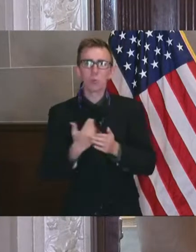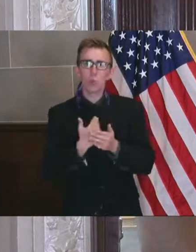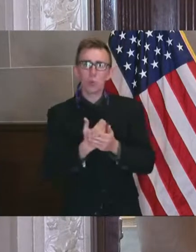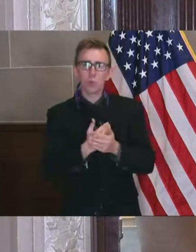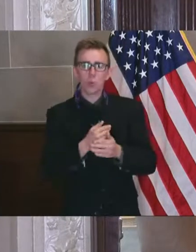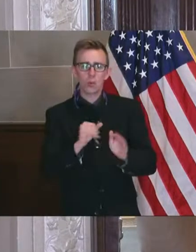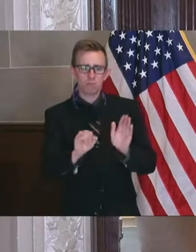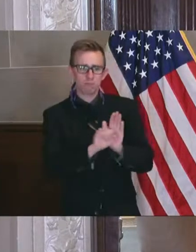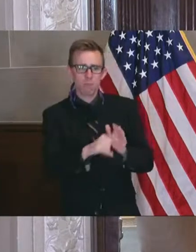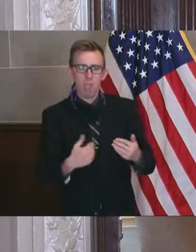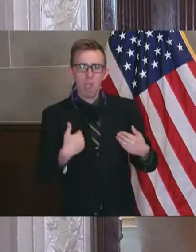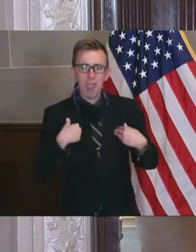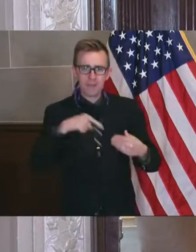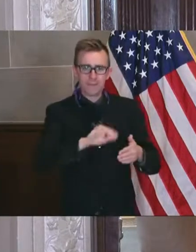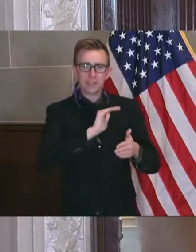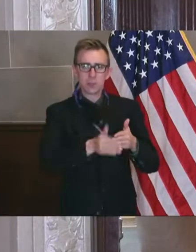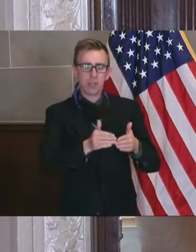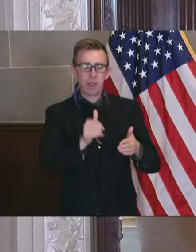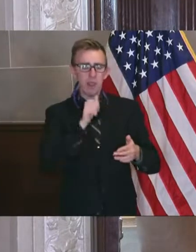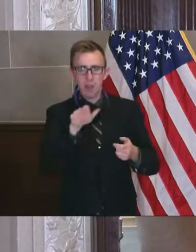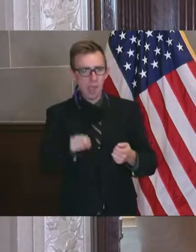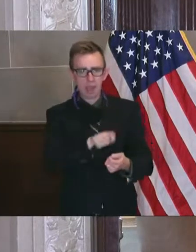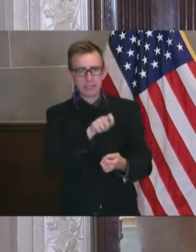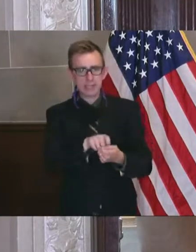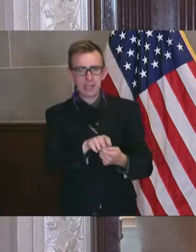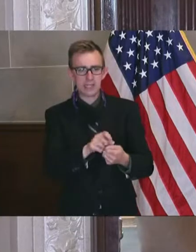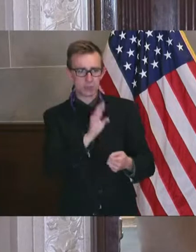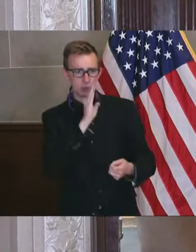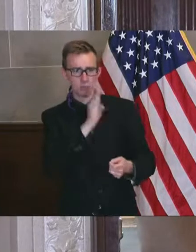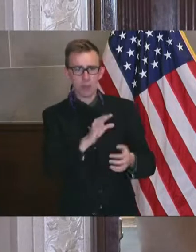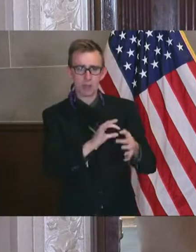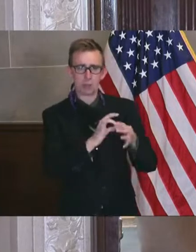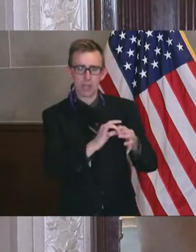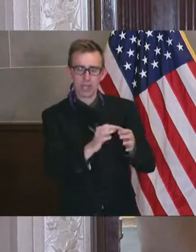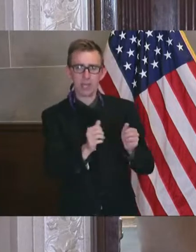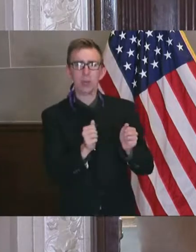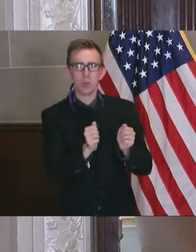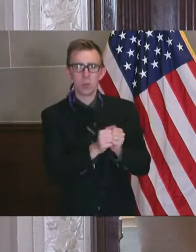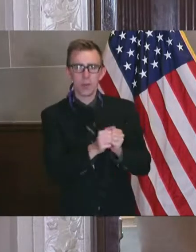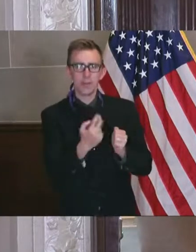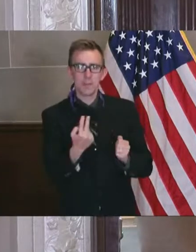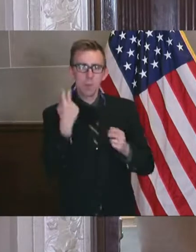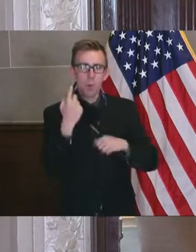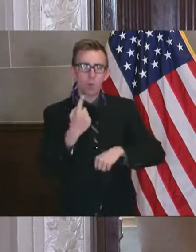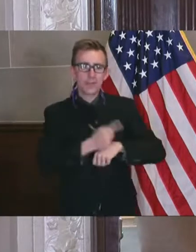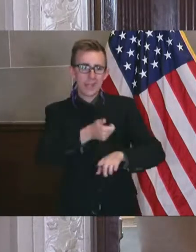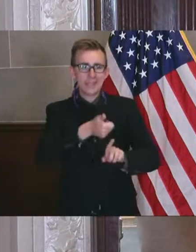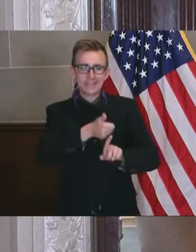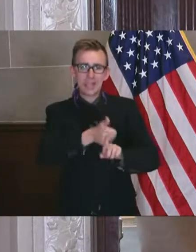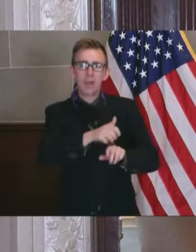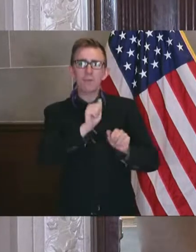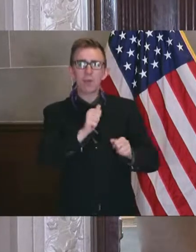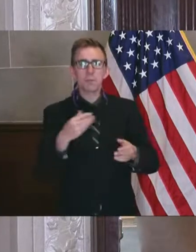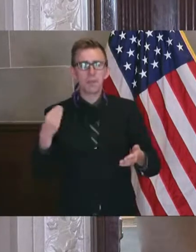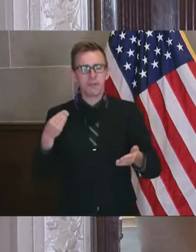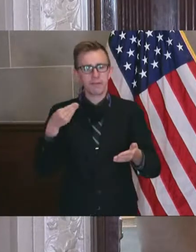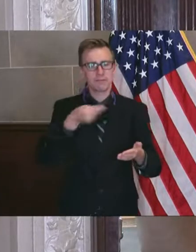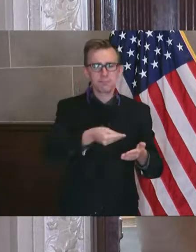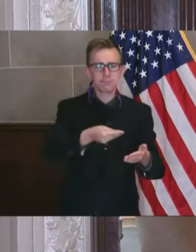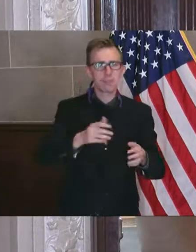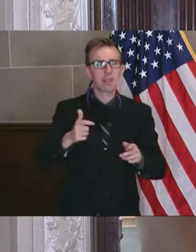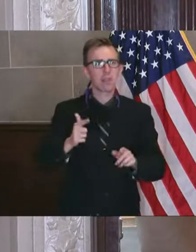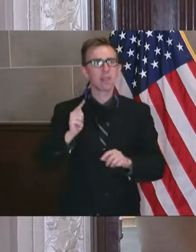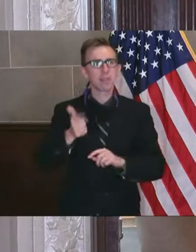cases over the weekend are not necessarily a direct reflection of Memorial Day. As I have said